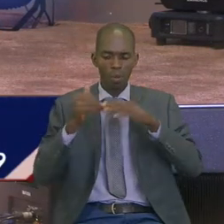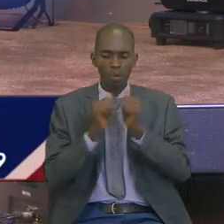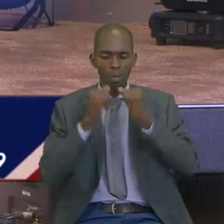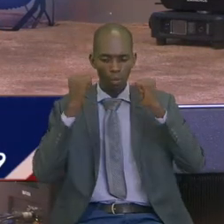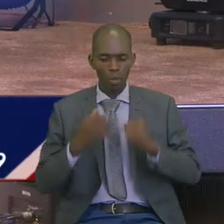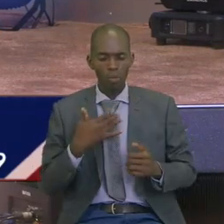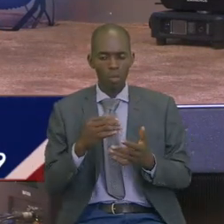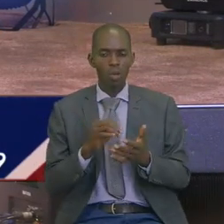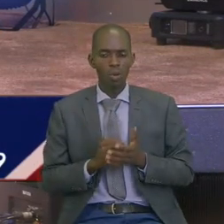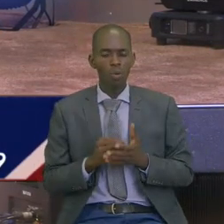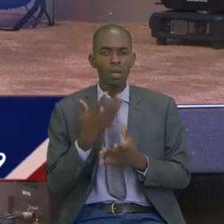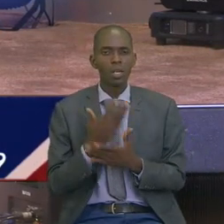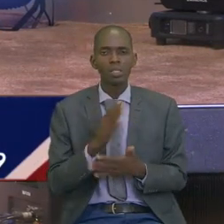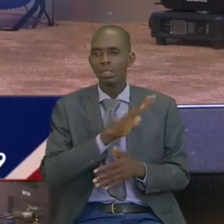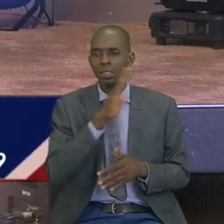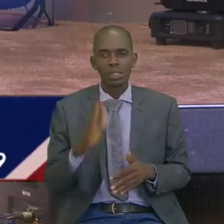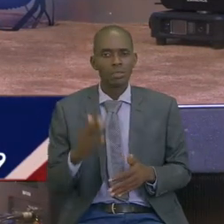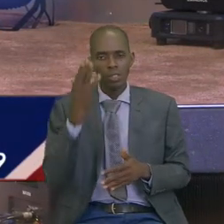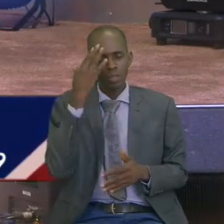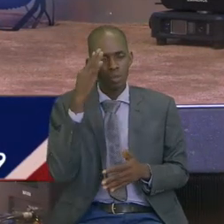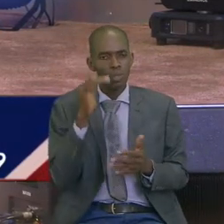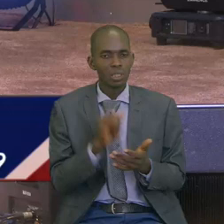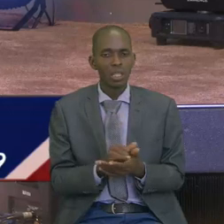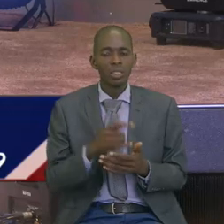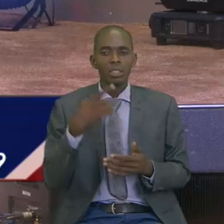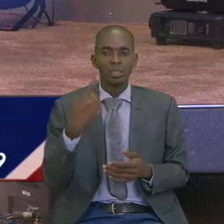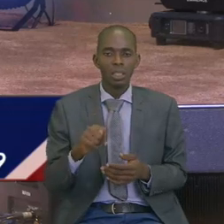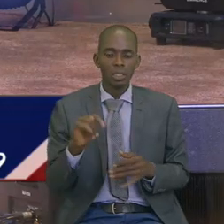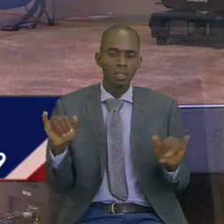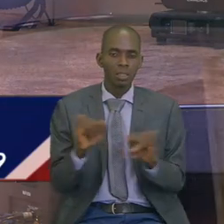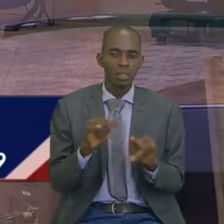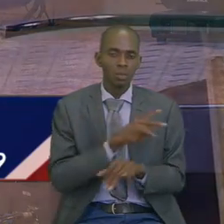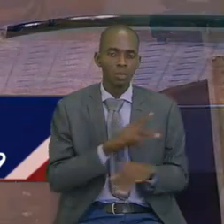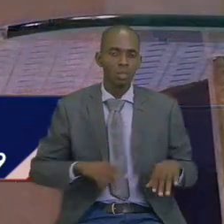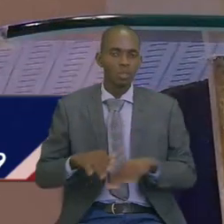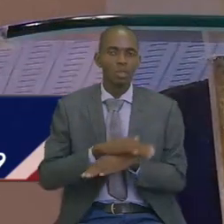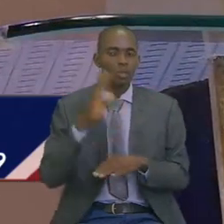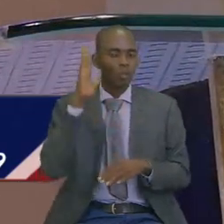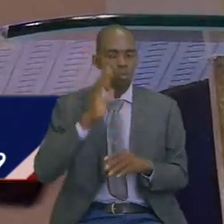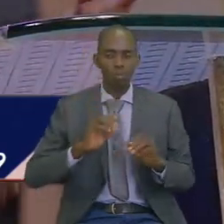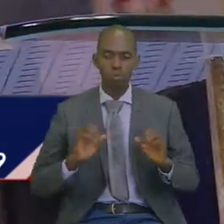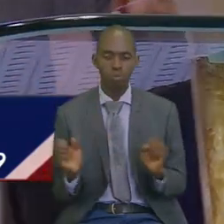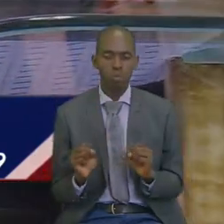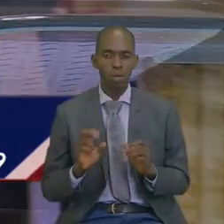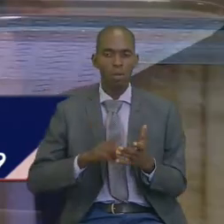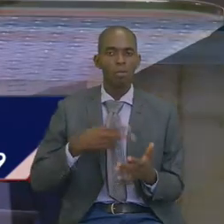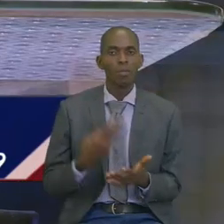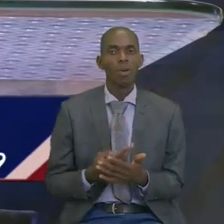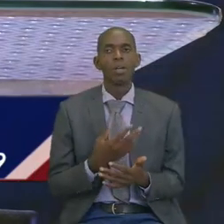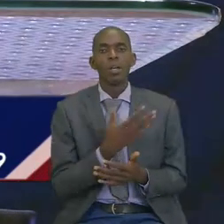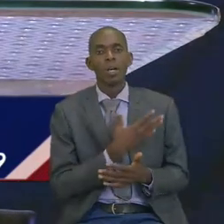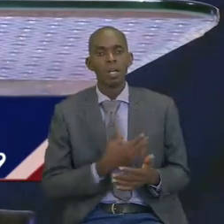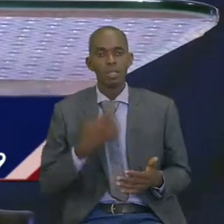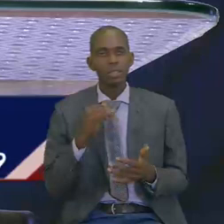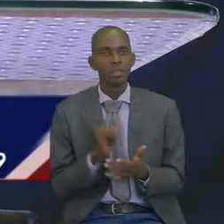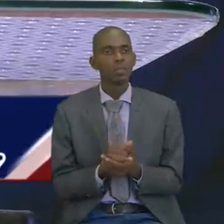down, but it says Babylon is suddenly falling and destroyed. Howl for her, take balm